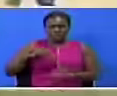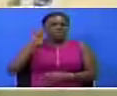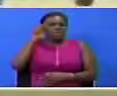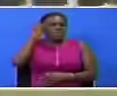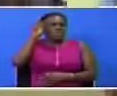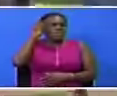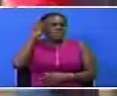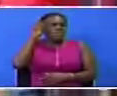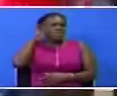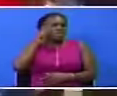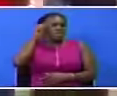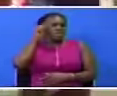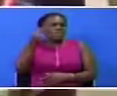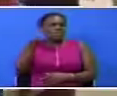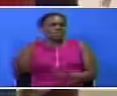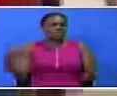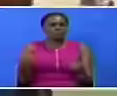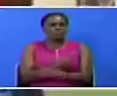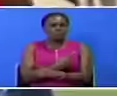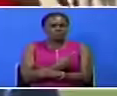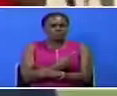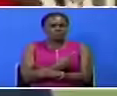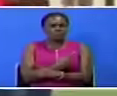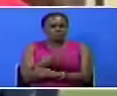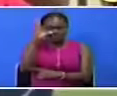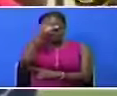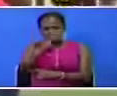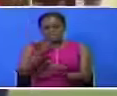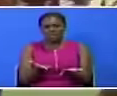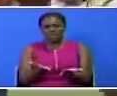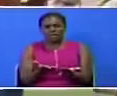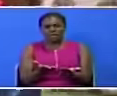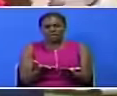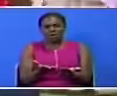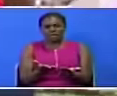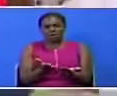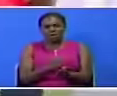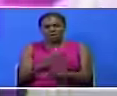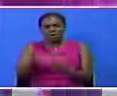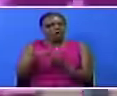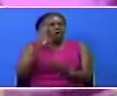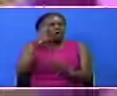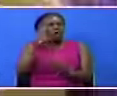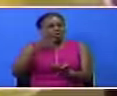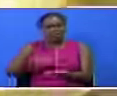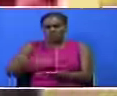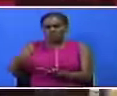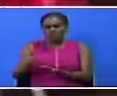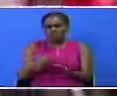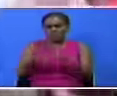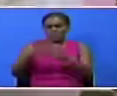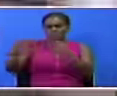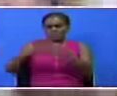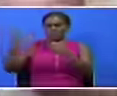seller, was at the center of the controversy, even in his absence. Oko's uncle was said to have sold the land in